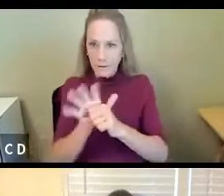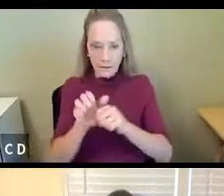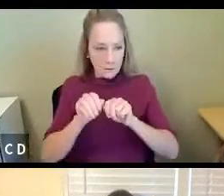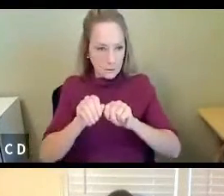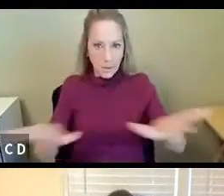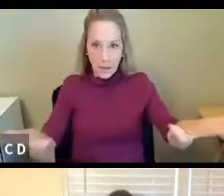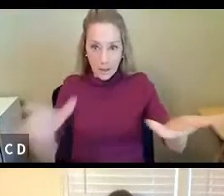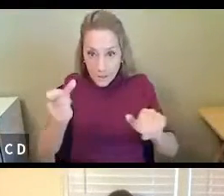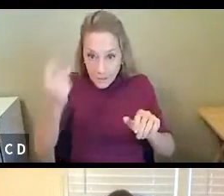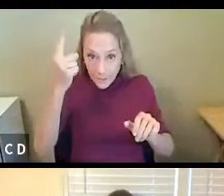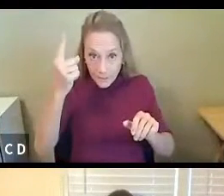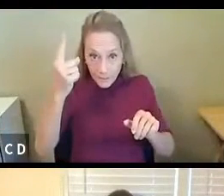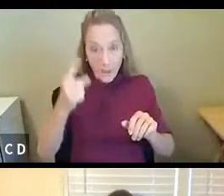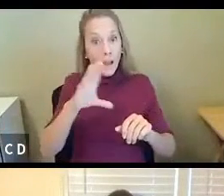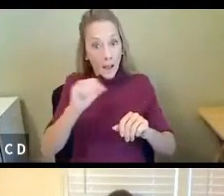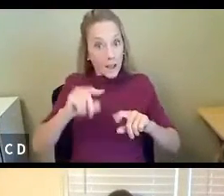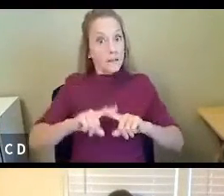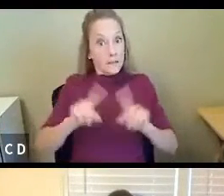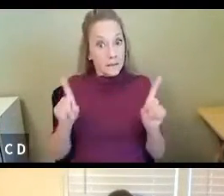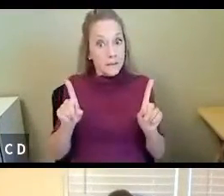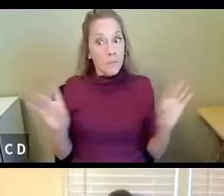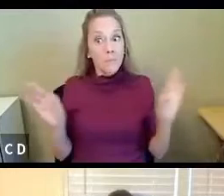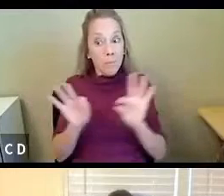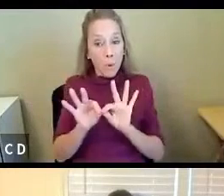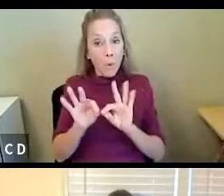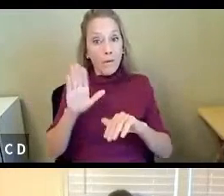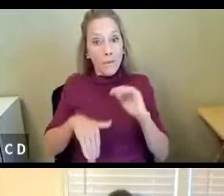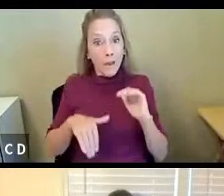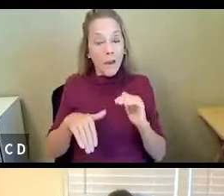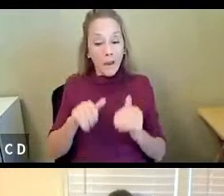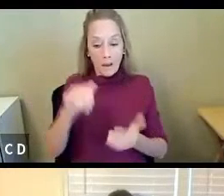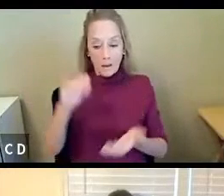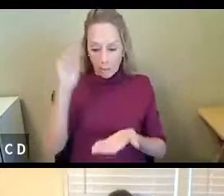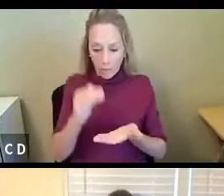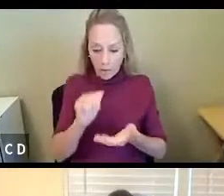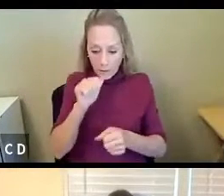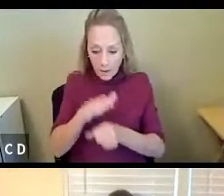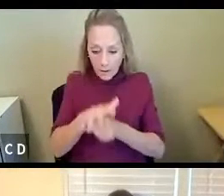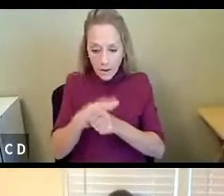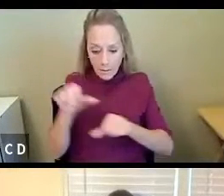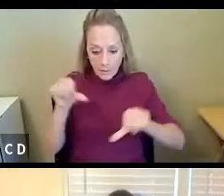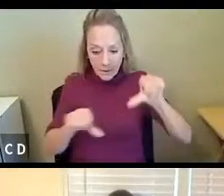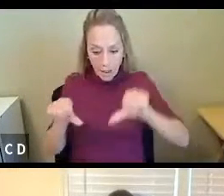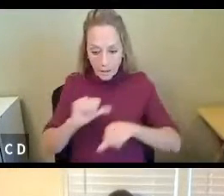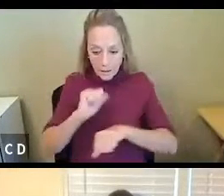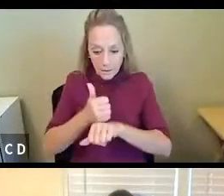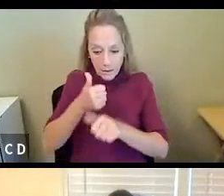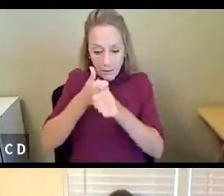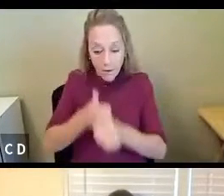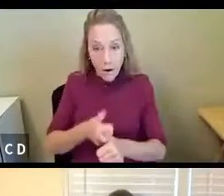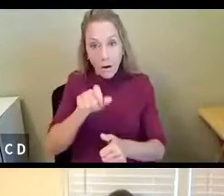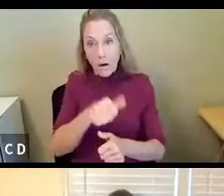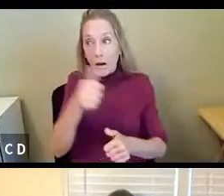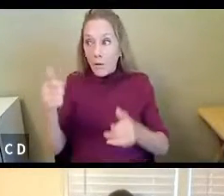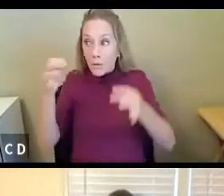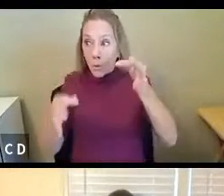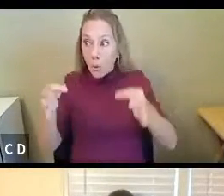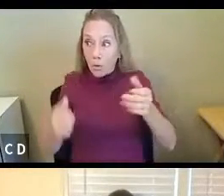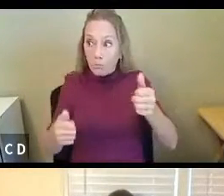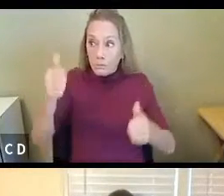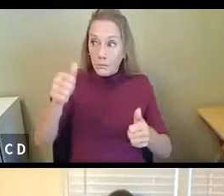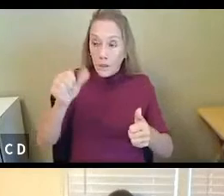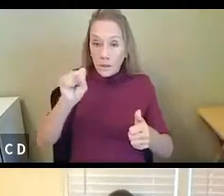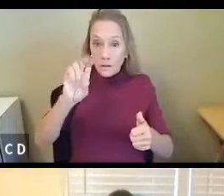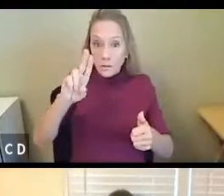virus. However, even more important than the lack of scientific merit, another state Supreme Court and a federal